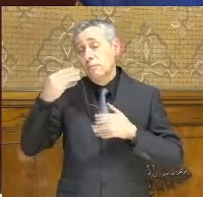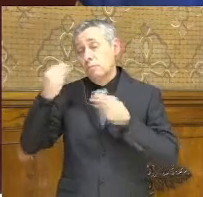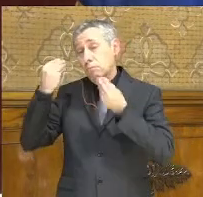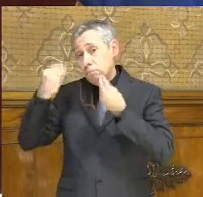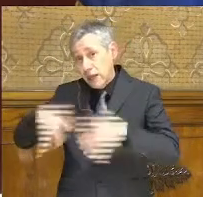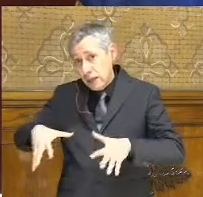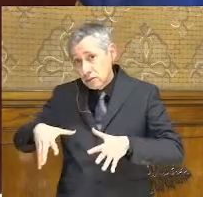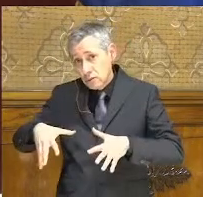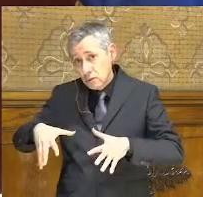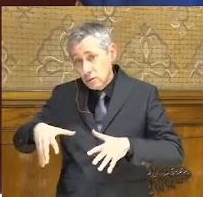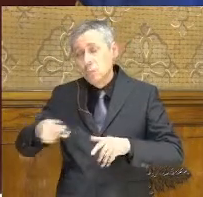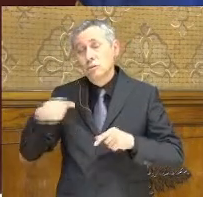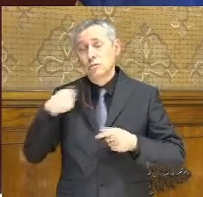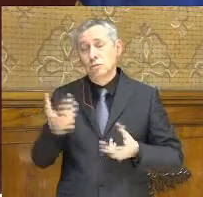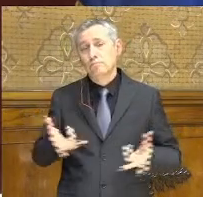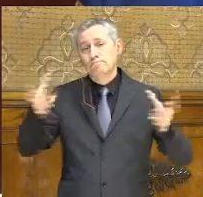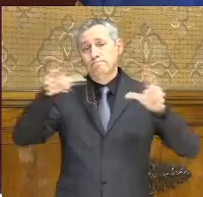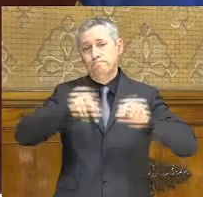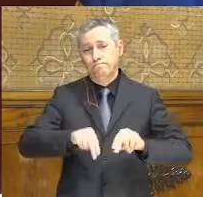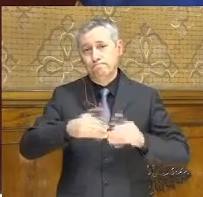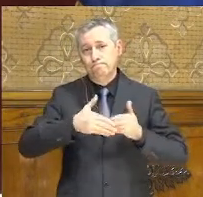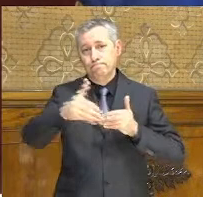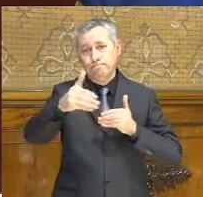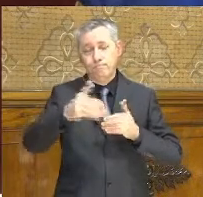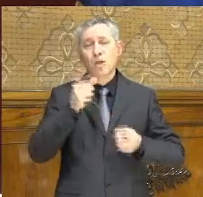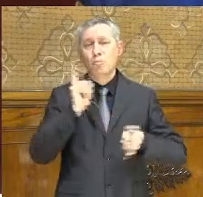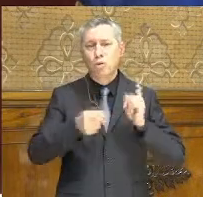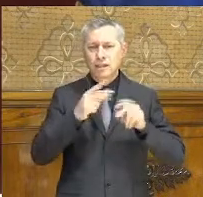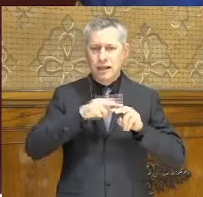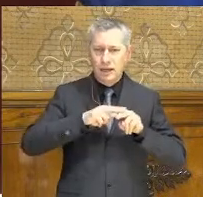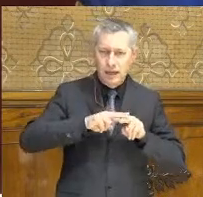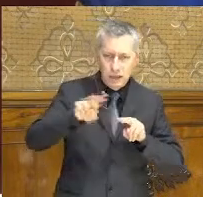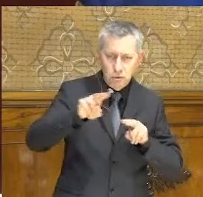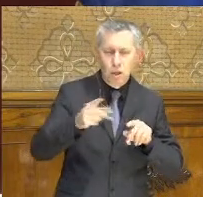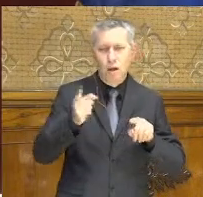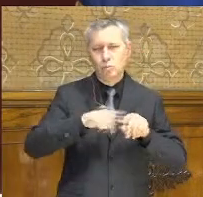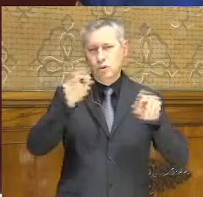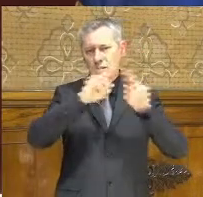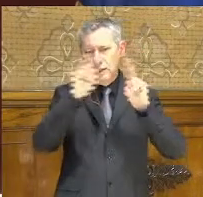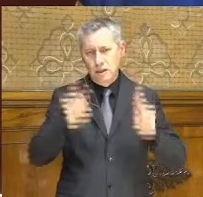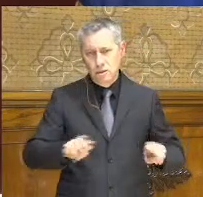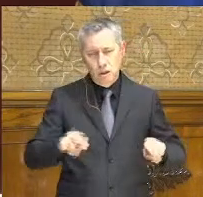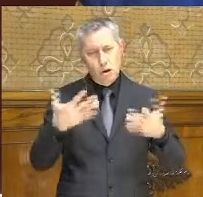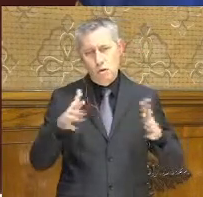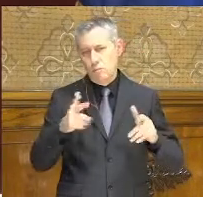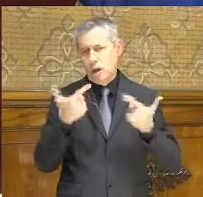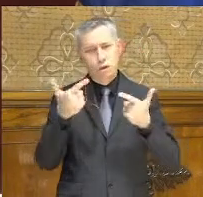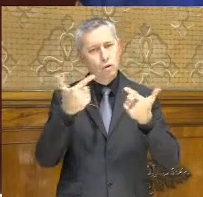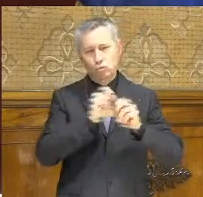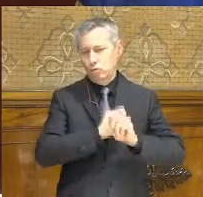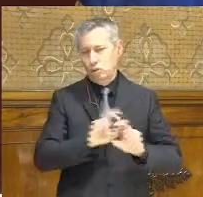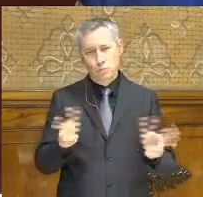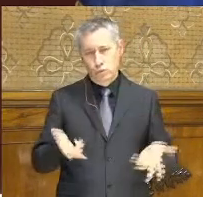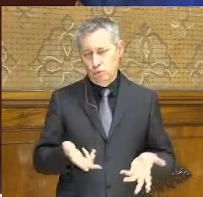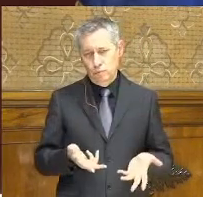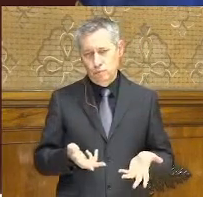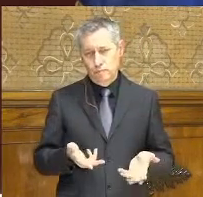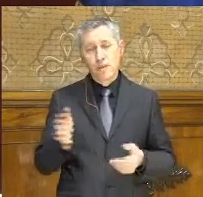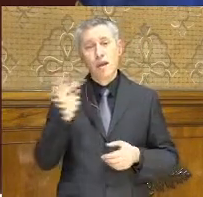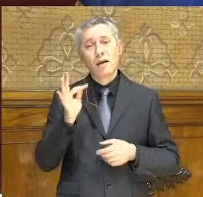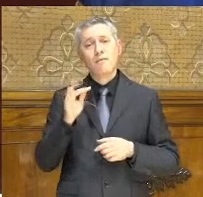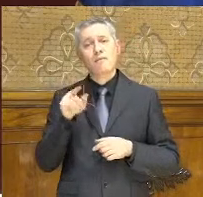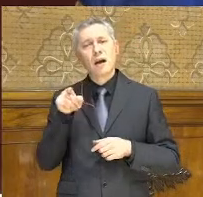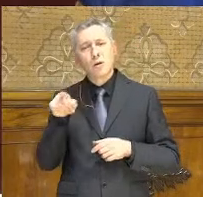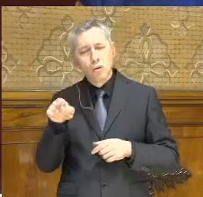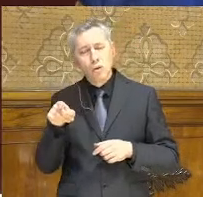national politics, leave alone our international or regional politics. Fanon was talking about the regional